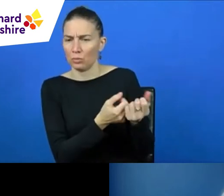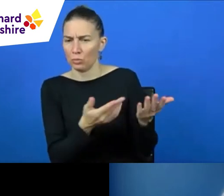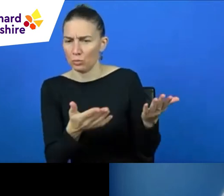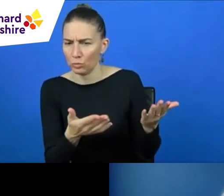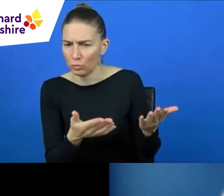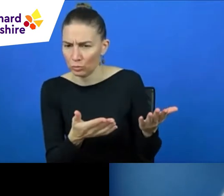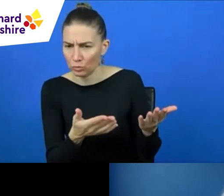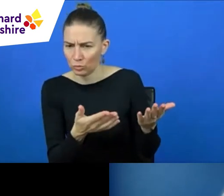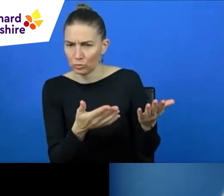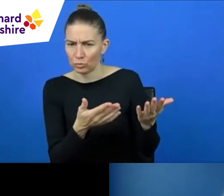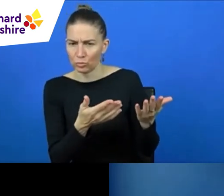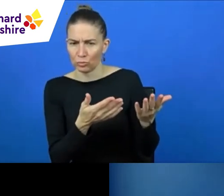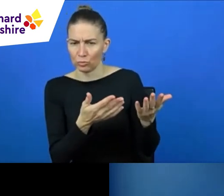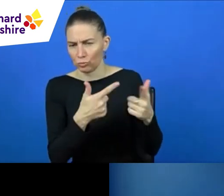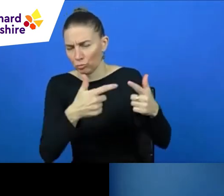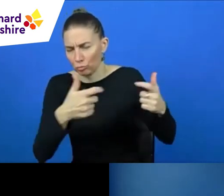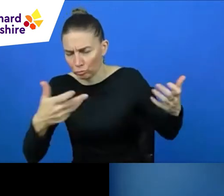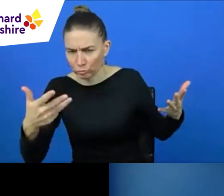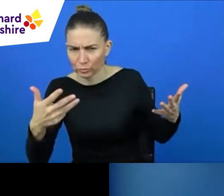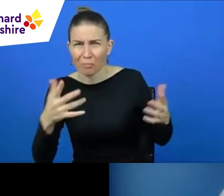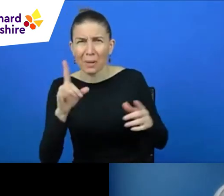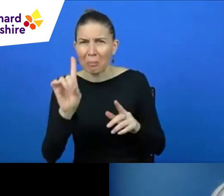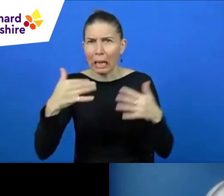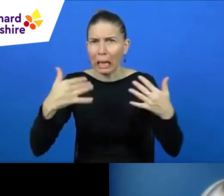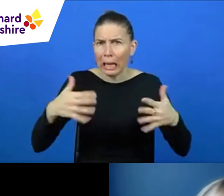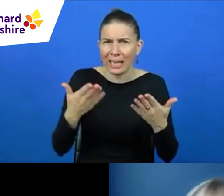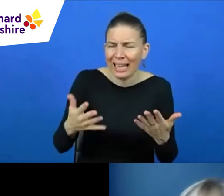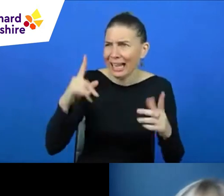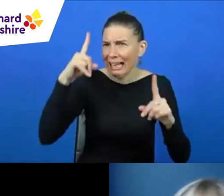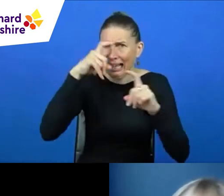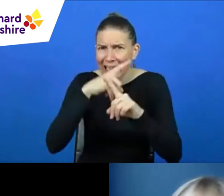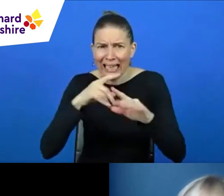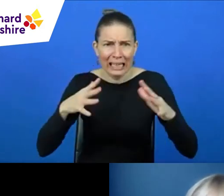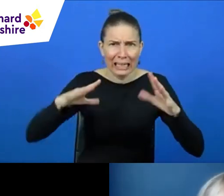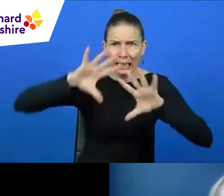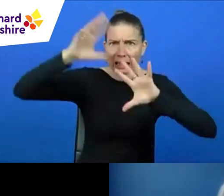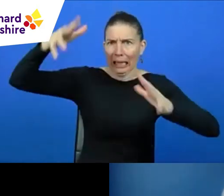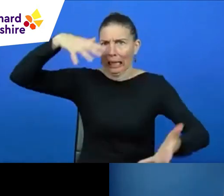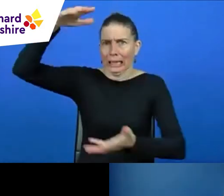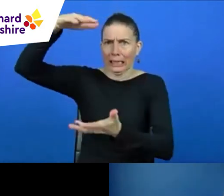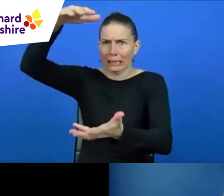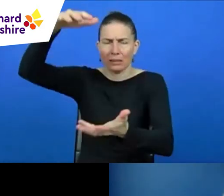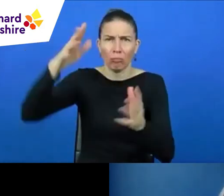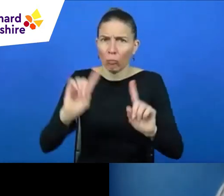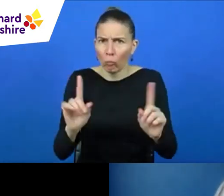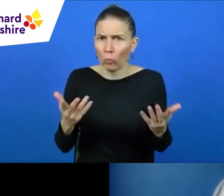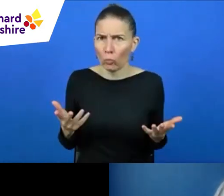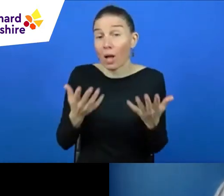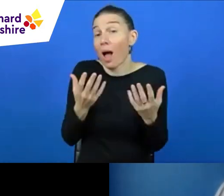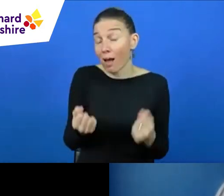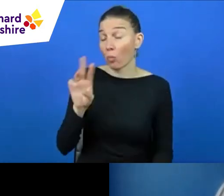issues anymore. These are very well understood. And we've got the wonders of the World Wide Web. I did want to touch on